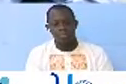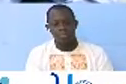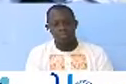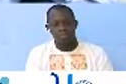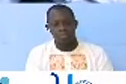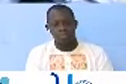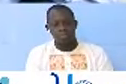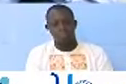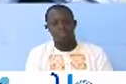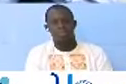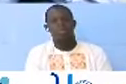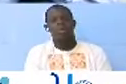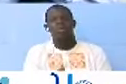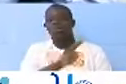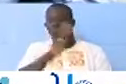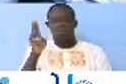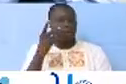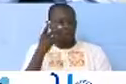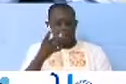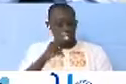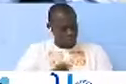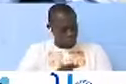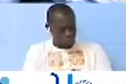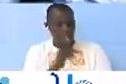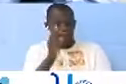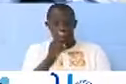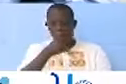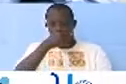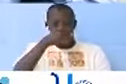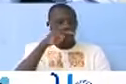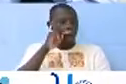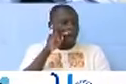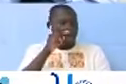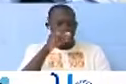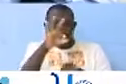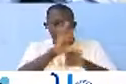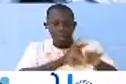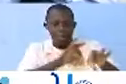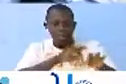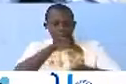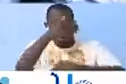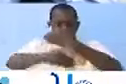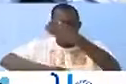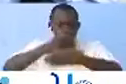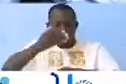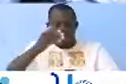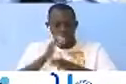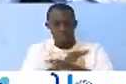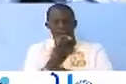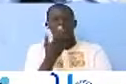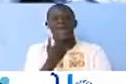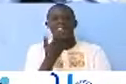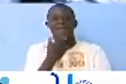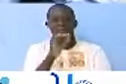uletel. We did not see the injuries but the white cloth was having red stains.